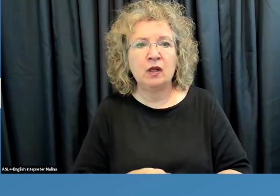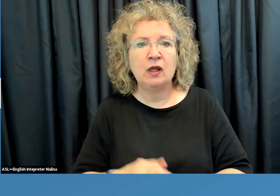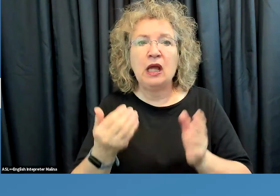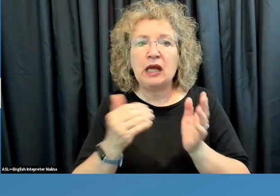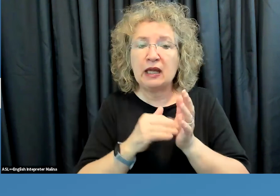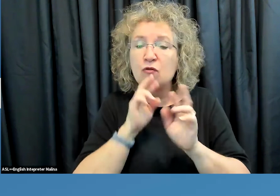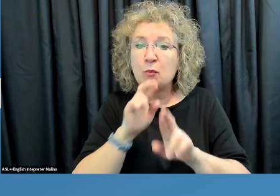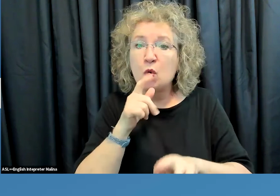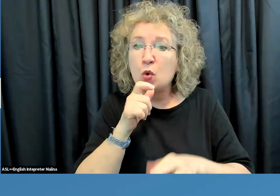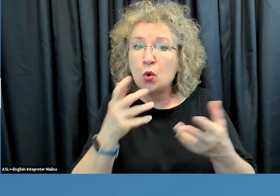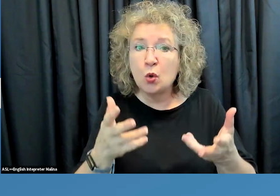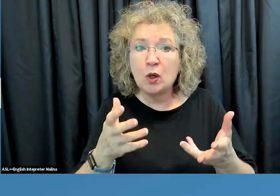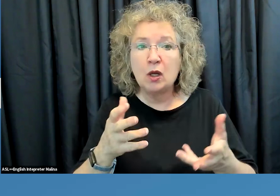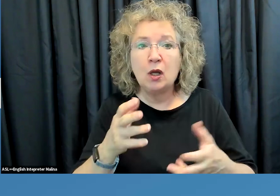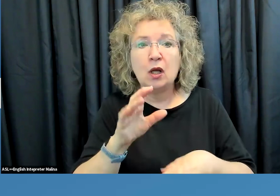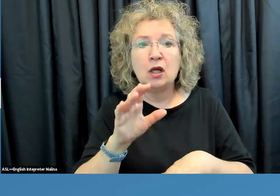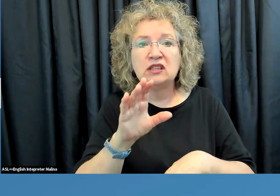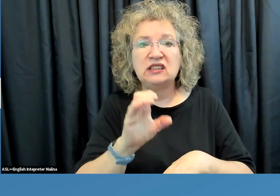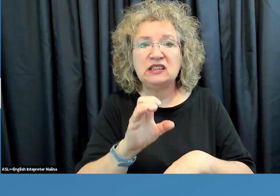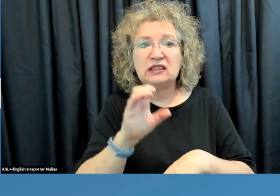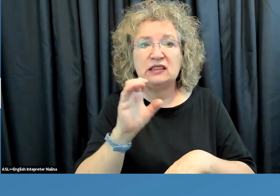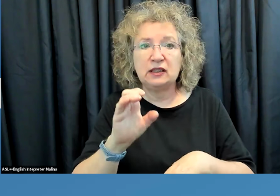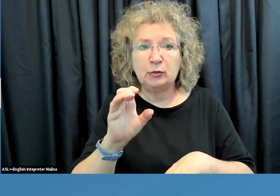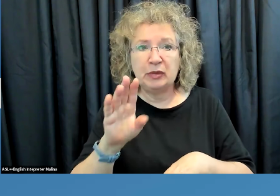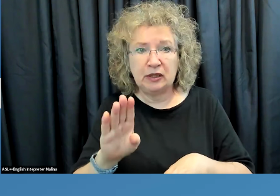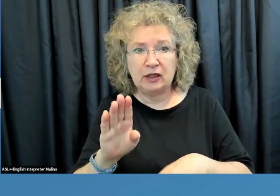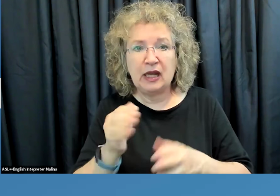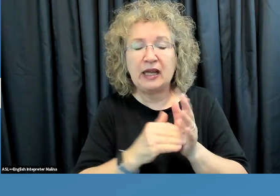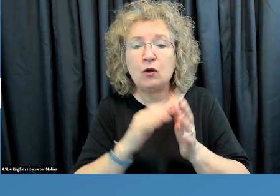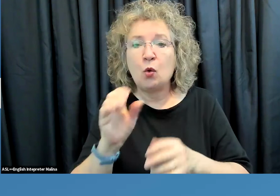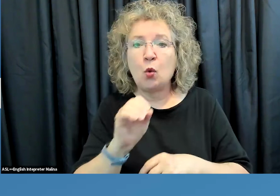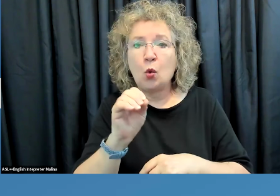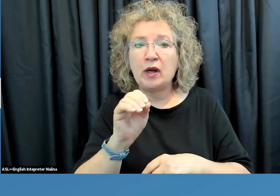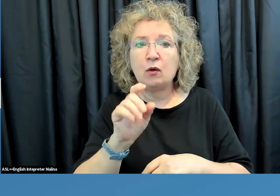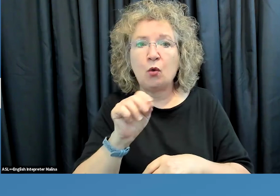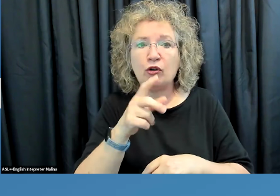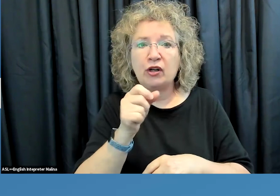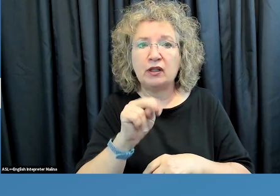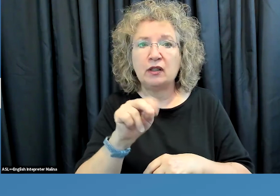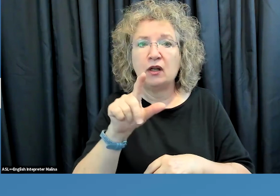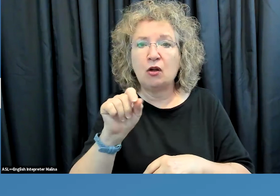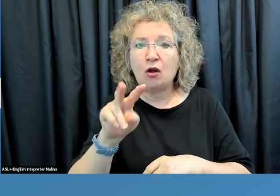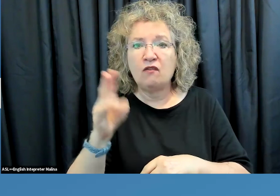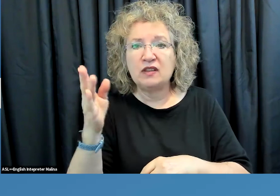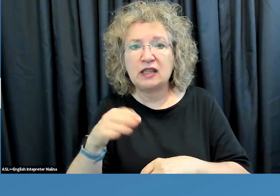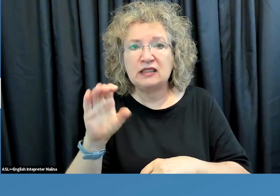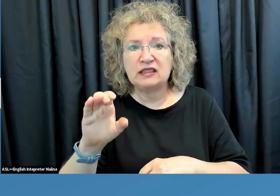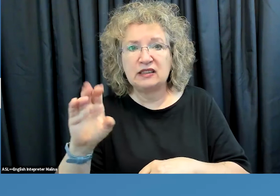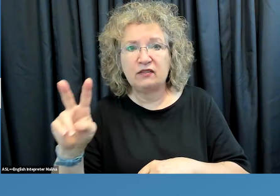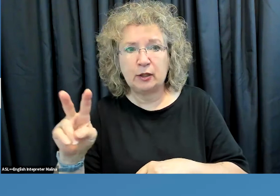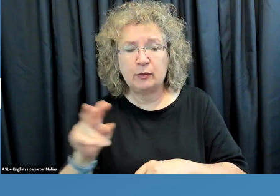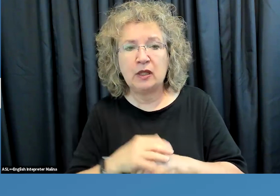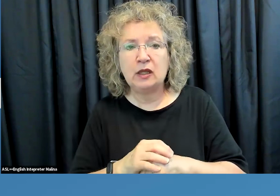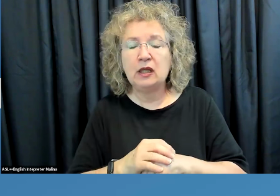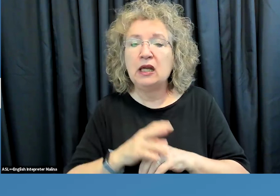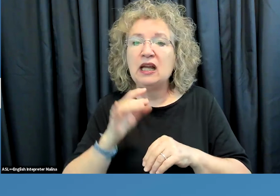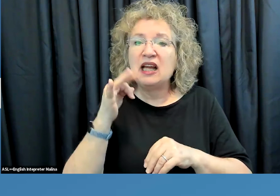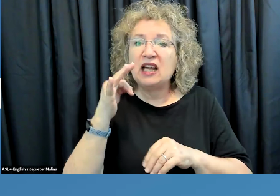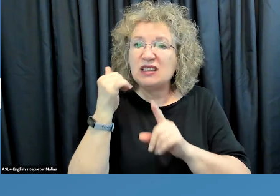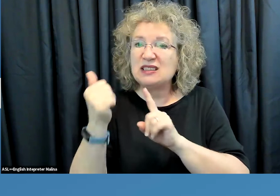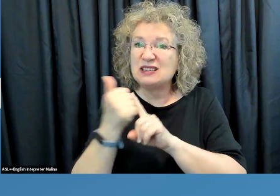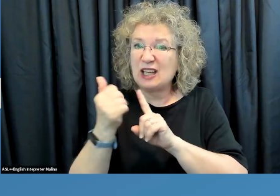oregon.gov/CCB. If you gave a scammer personal info, you can report that at identitytheft.gov, which